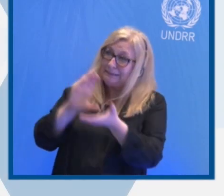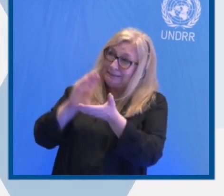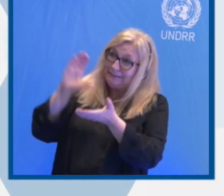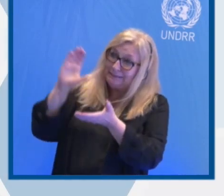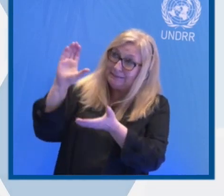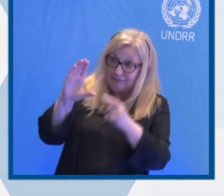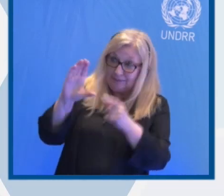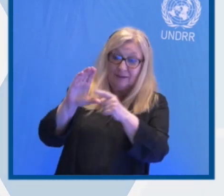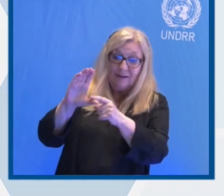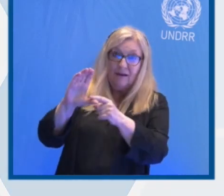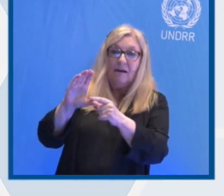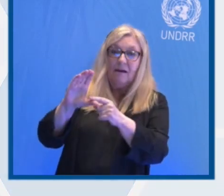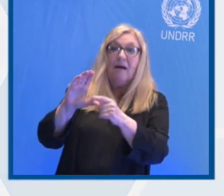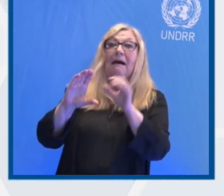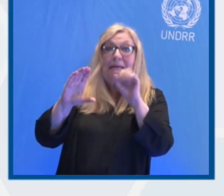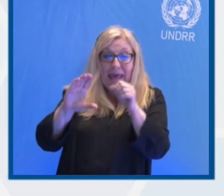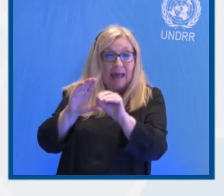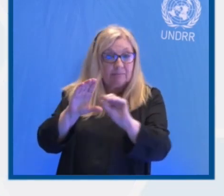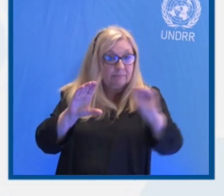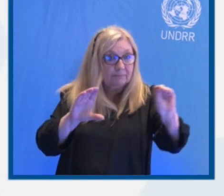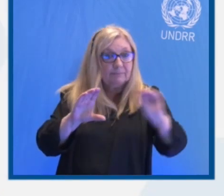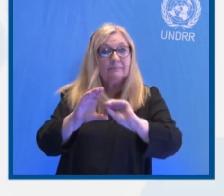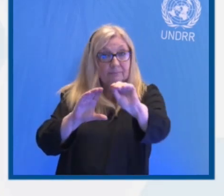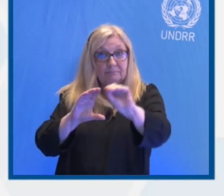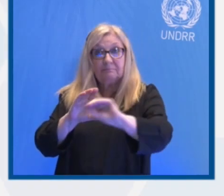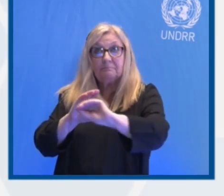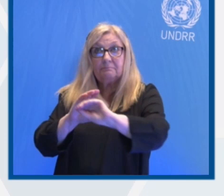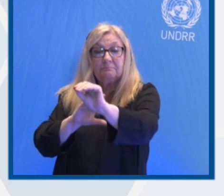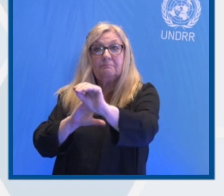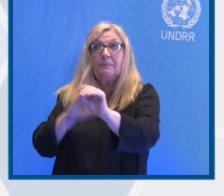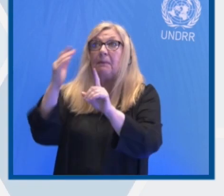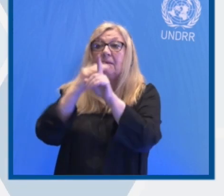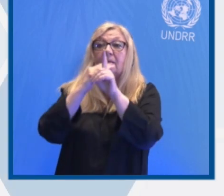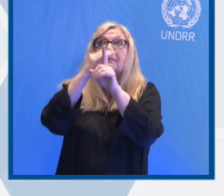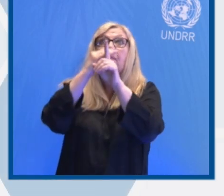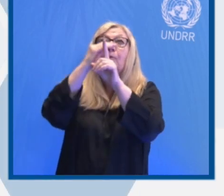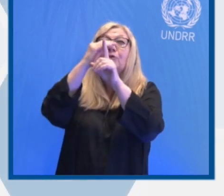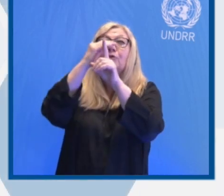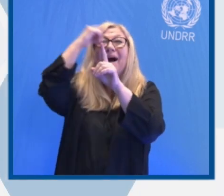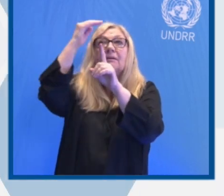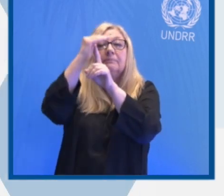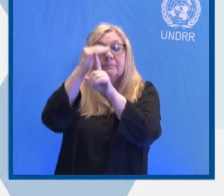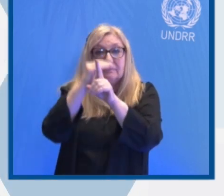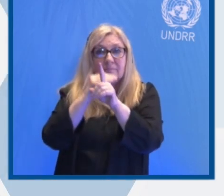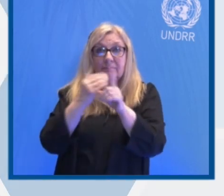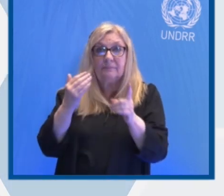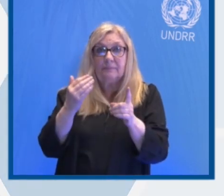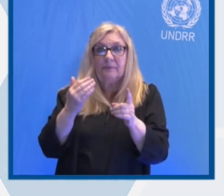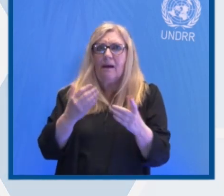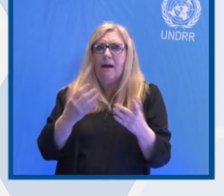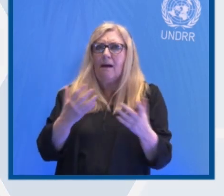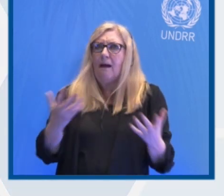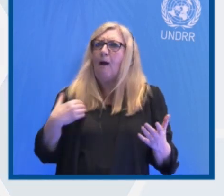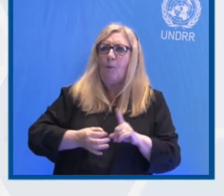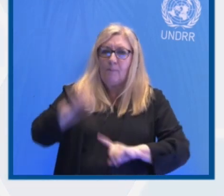not just for net zero, but they can also be used to improve the resiliency of our communities as well. I'll come back to that